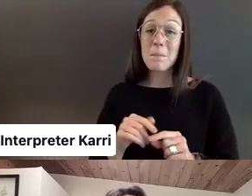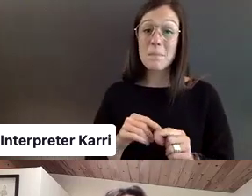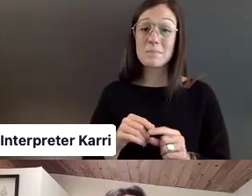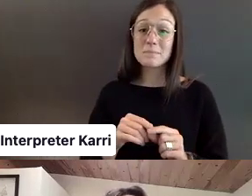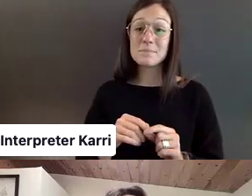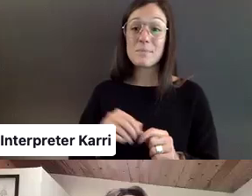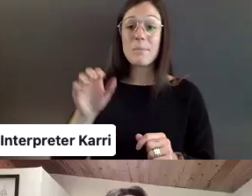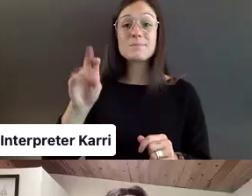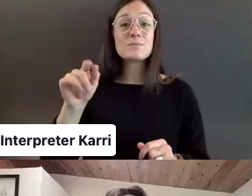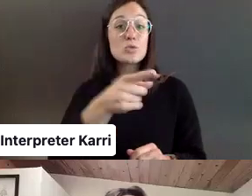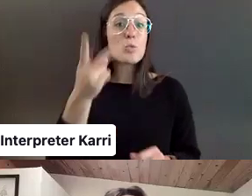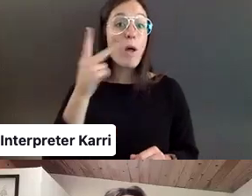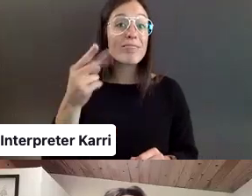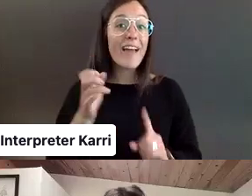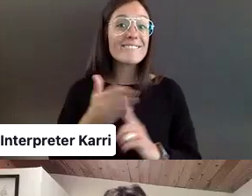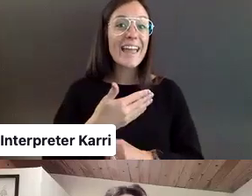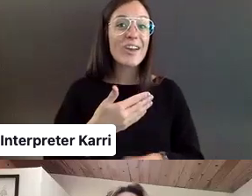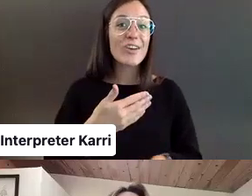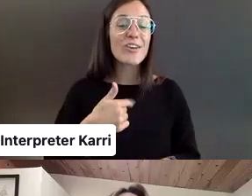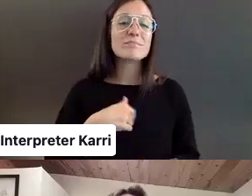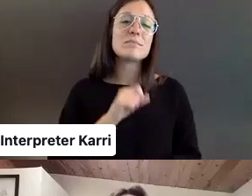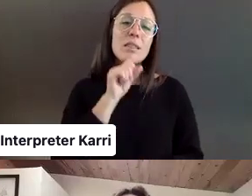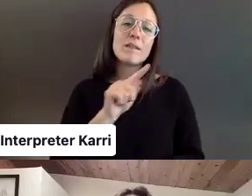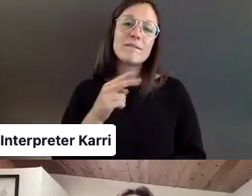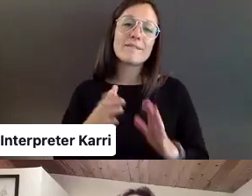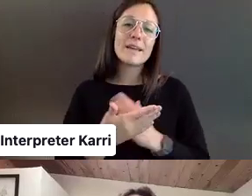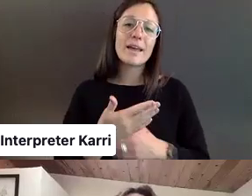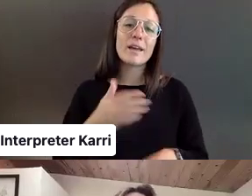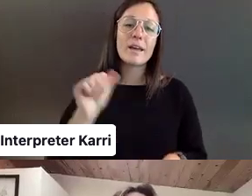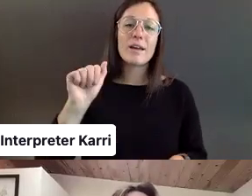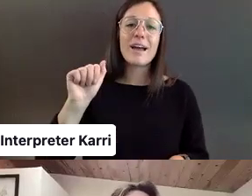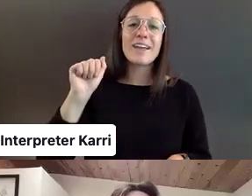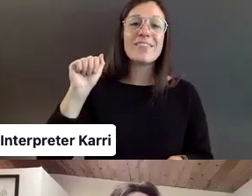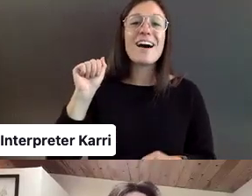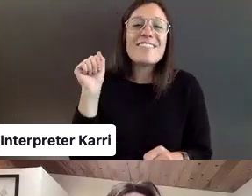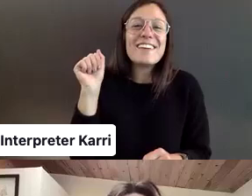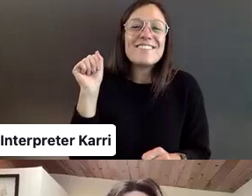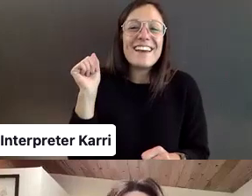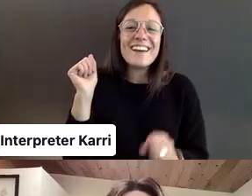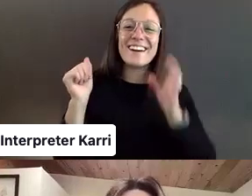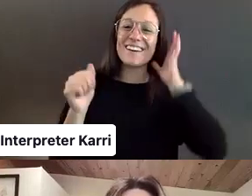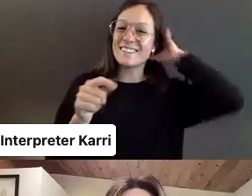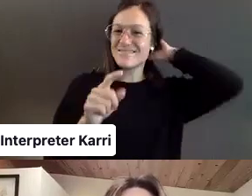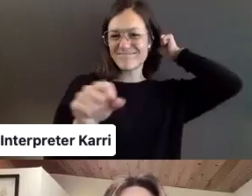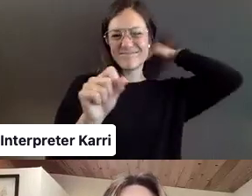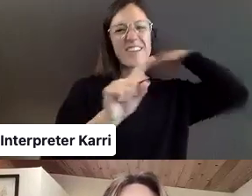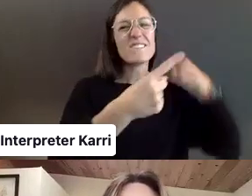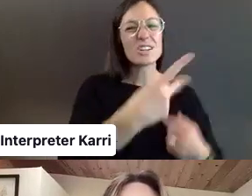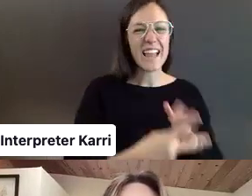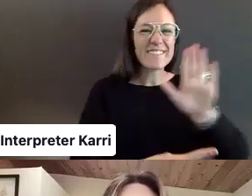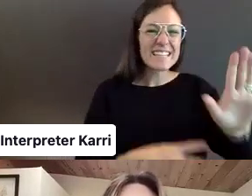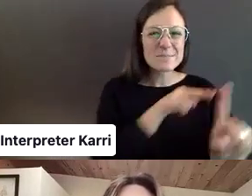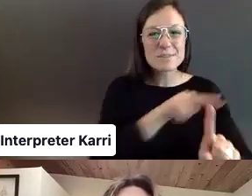did you ever watch The Affair? Yes. I loved The Affair. I loved how Very like good. the first half was from his I perspective, love The the Affair. second half was from